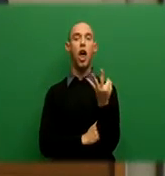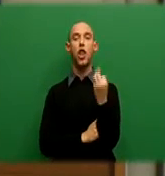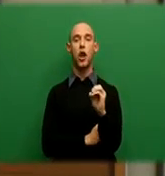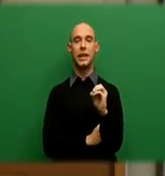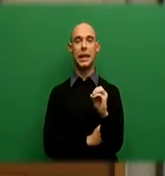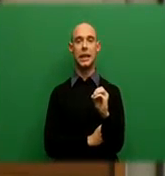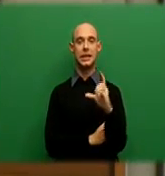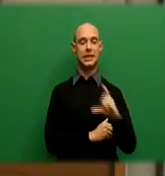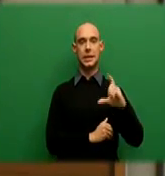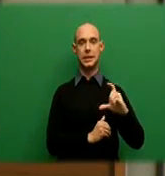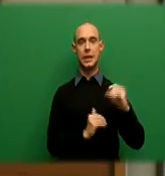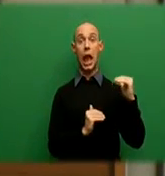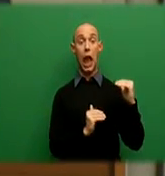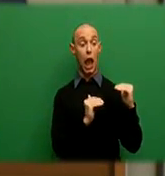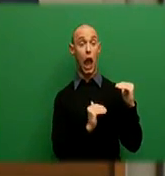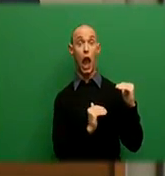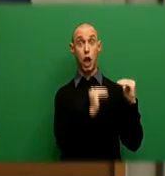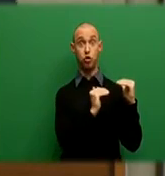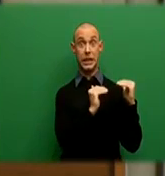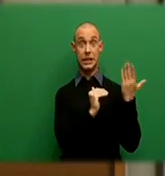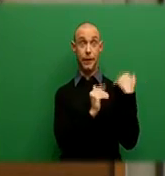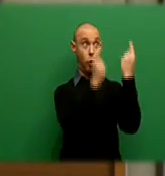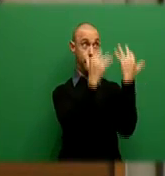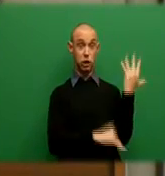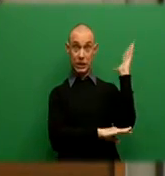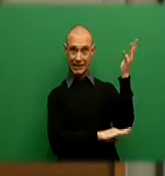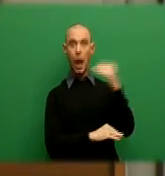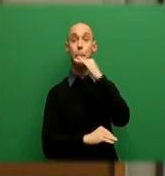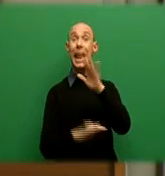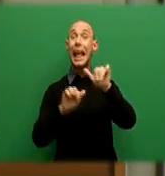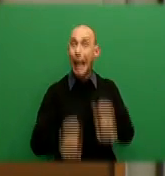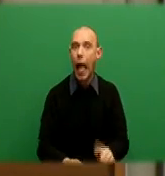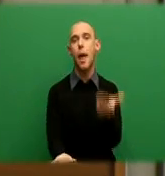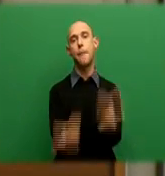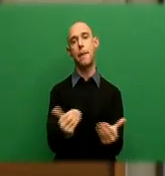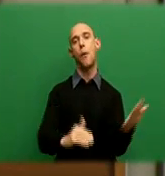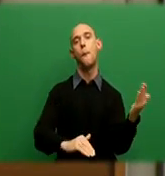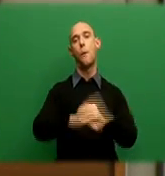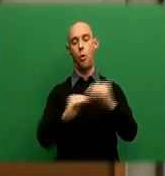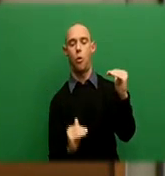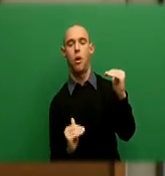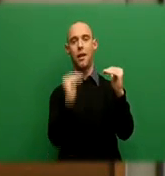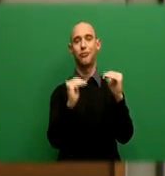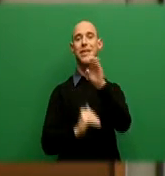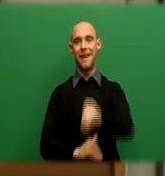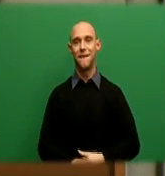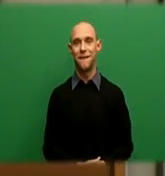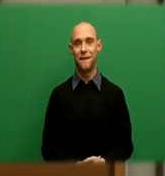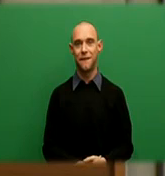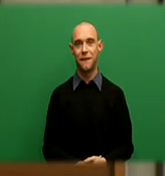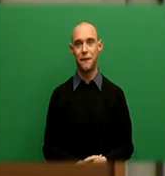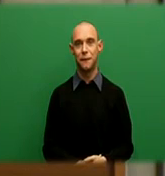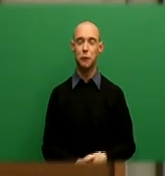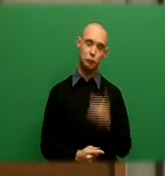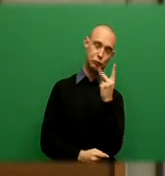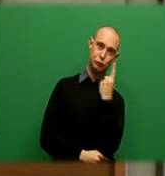fuel levy announced in the budget. Although the inflation forecast has improved moderately since